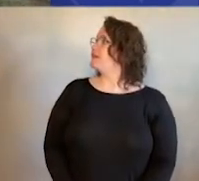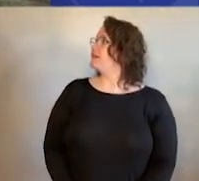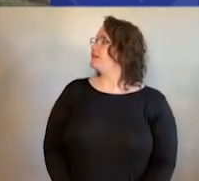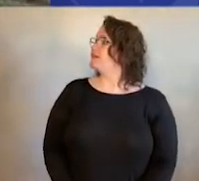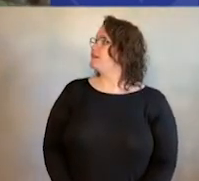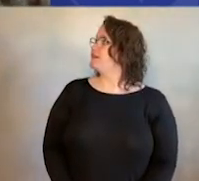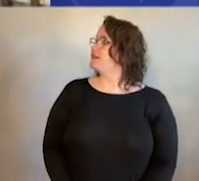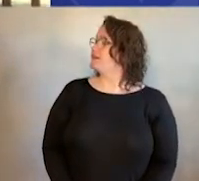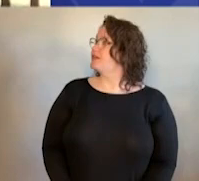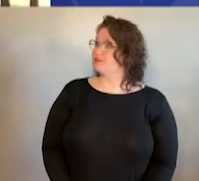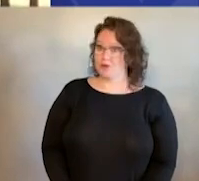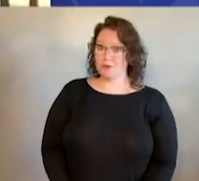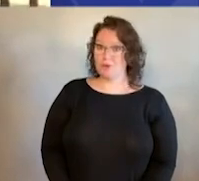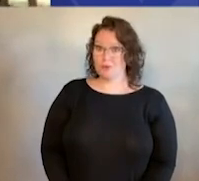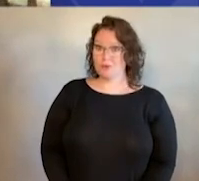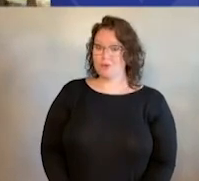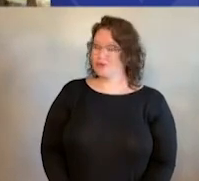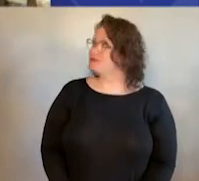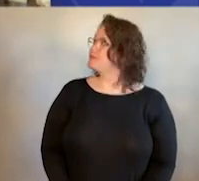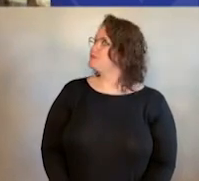And jump.